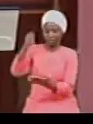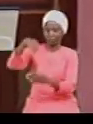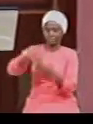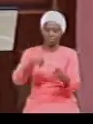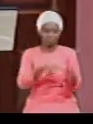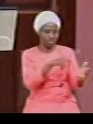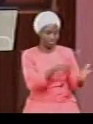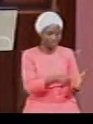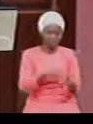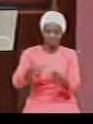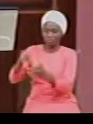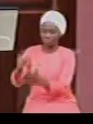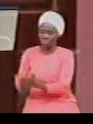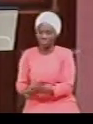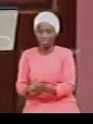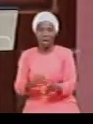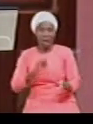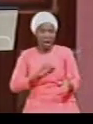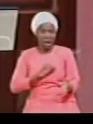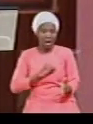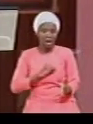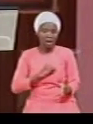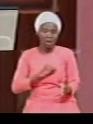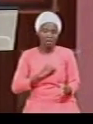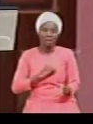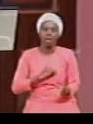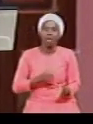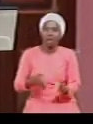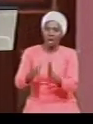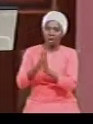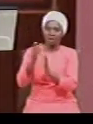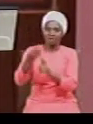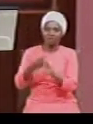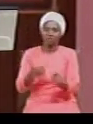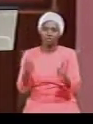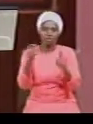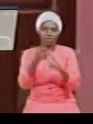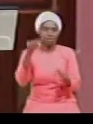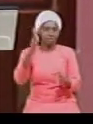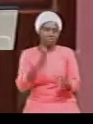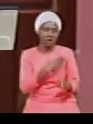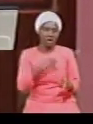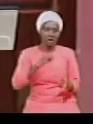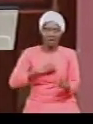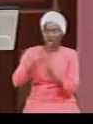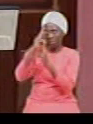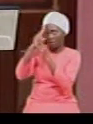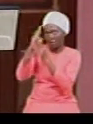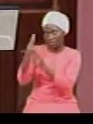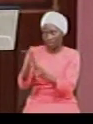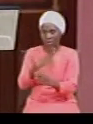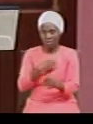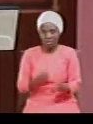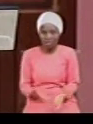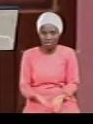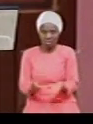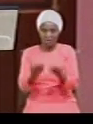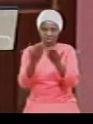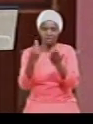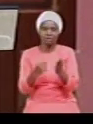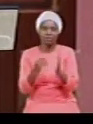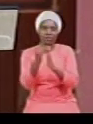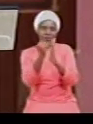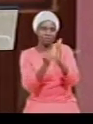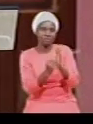that. I consult the word of God and I esteem, exalt the precept